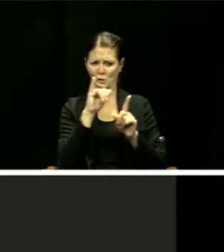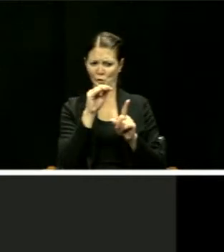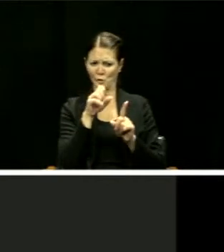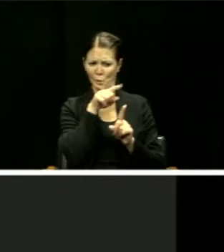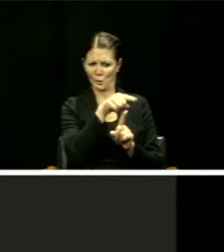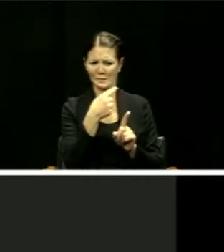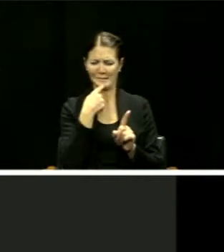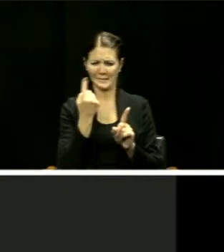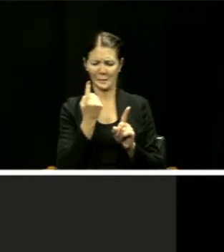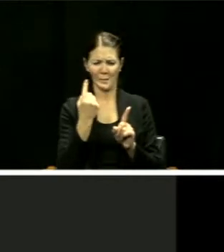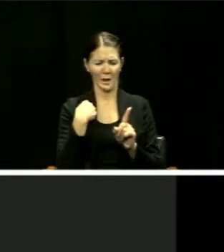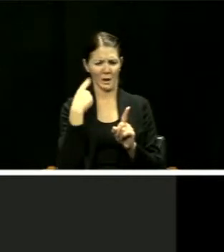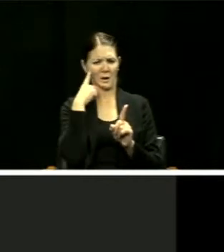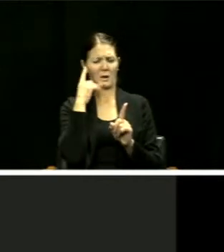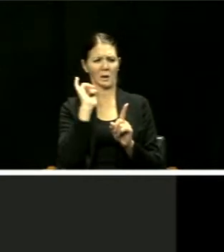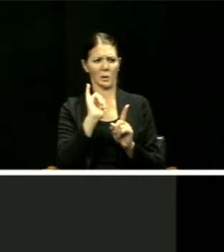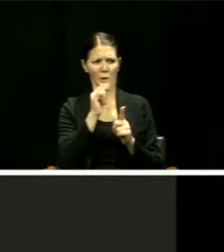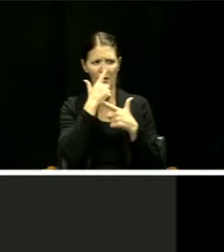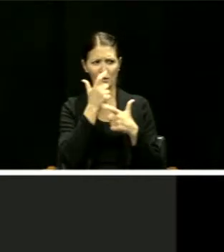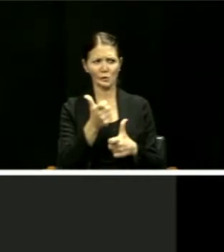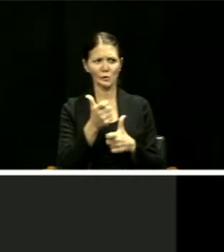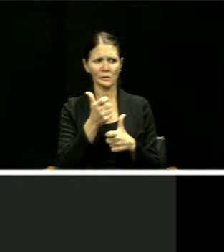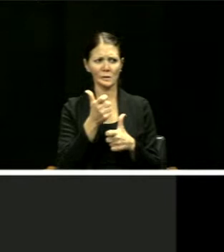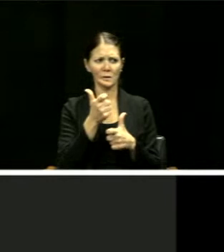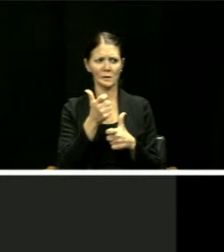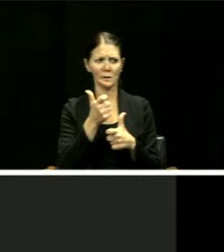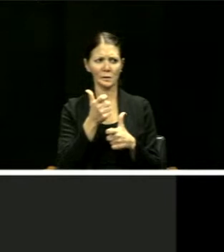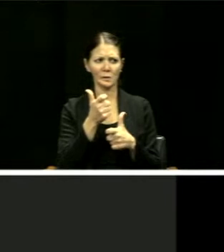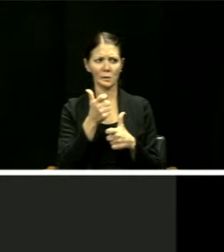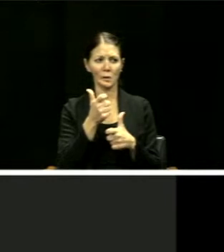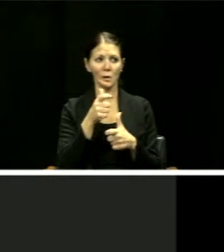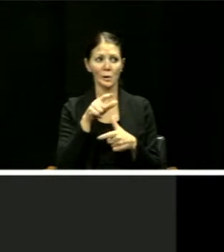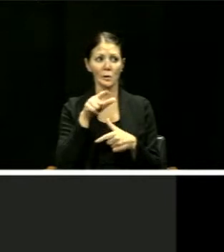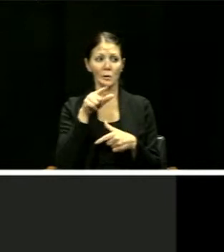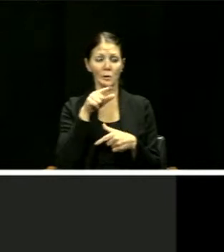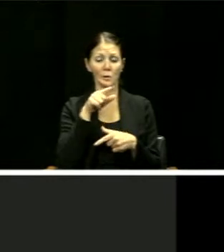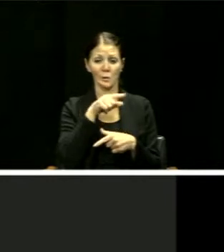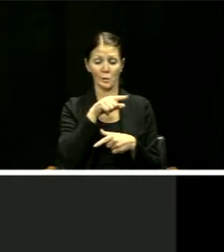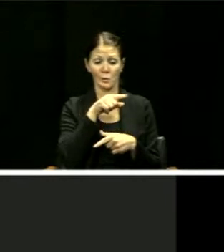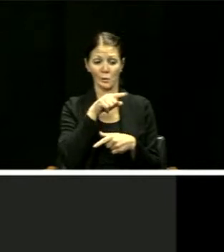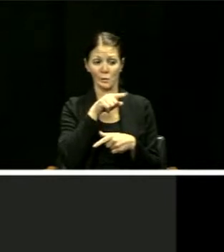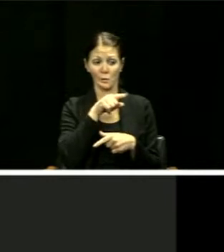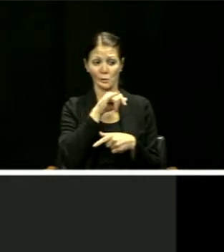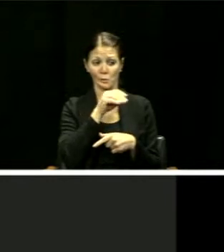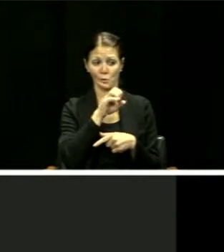interesting, you know, when you're kind of asking